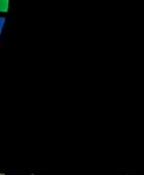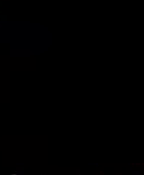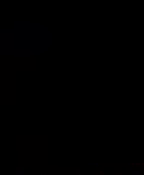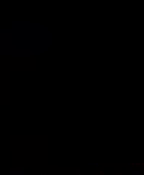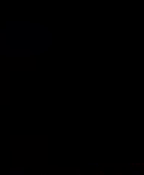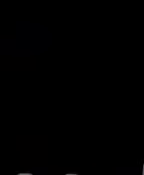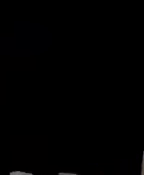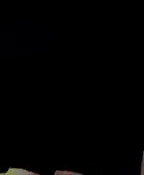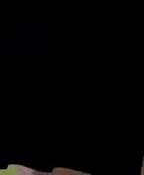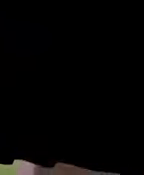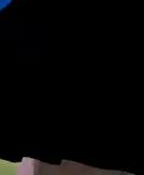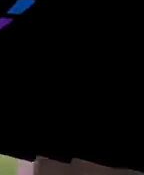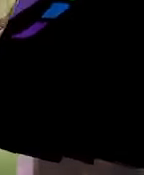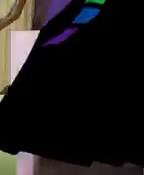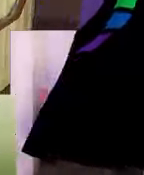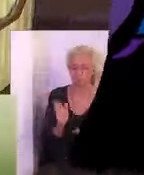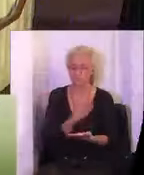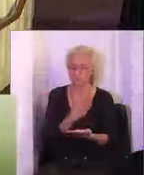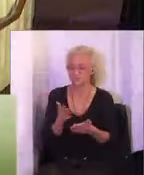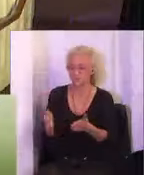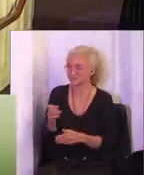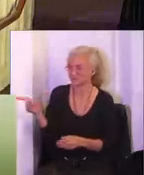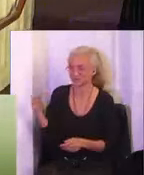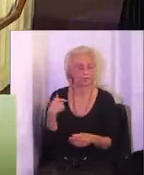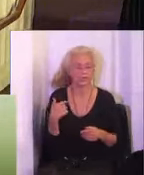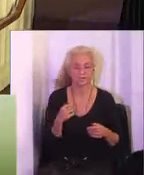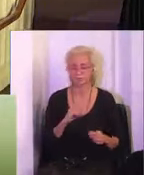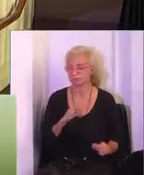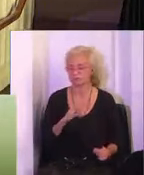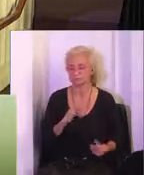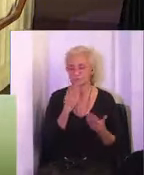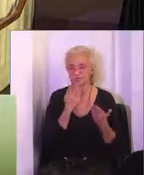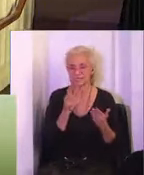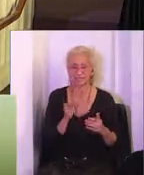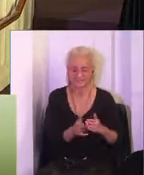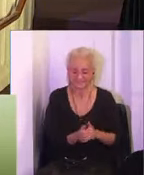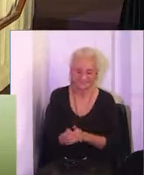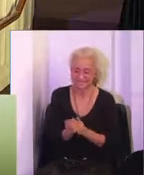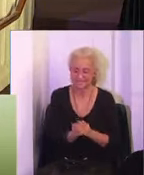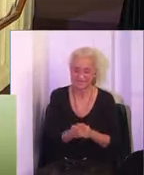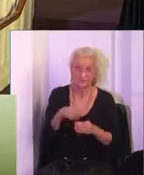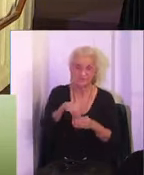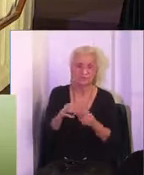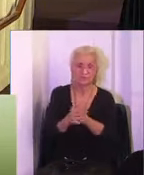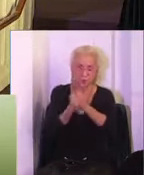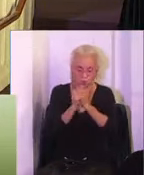Amen. And thank you all, musicians. We appreciate it so much. Leading us in worship.